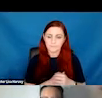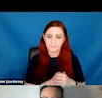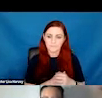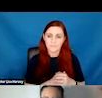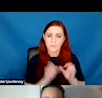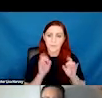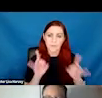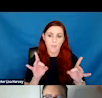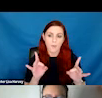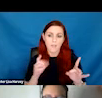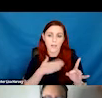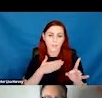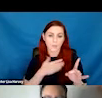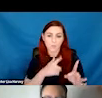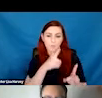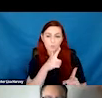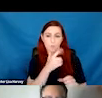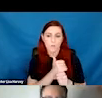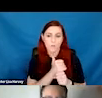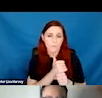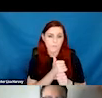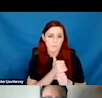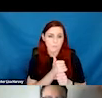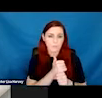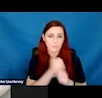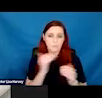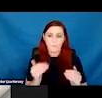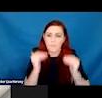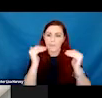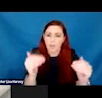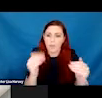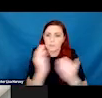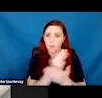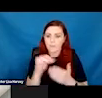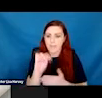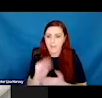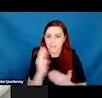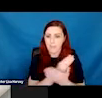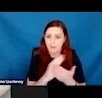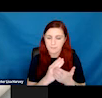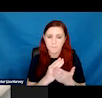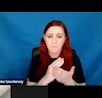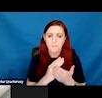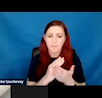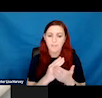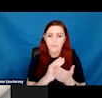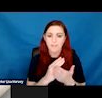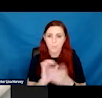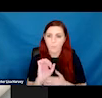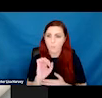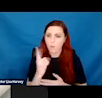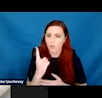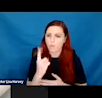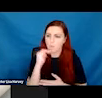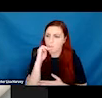Okay, well, I'd just like to talk a little bit about the beyond Part M aspect of it. And one of the